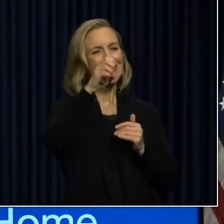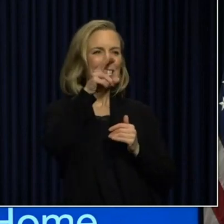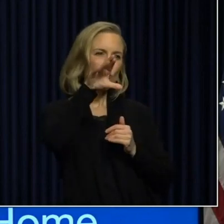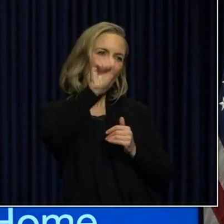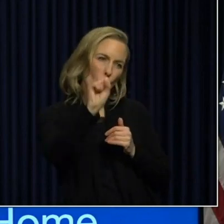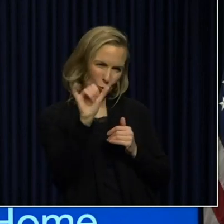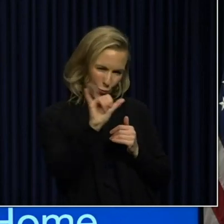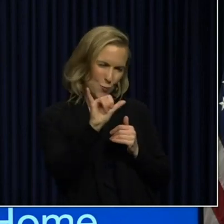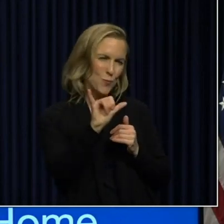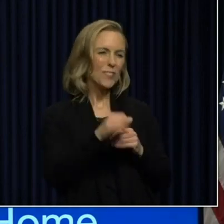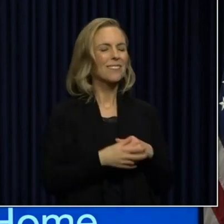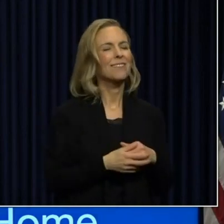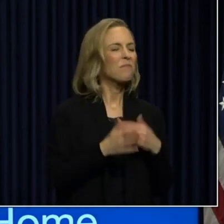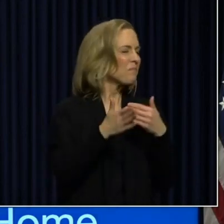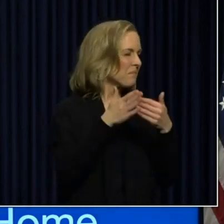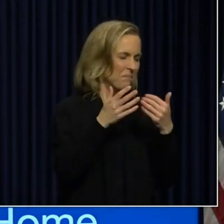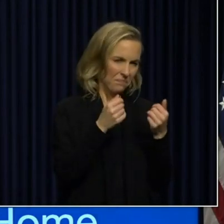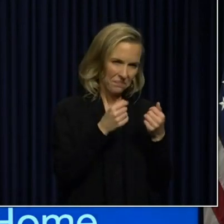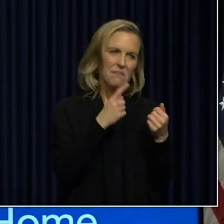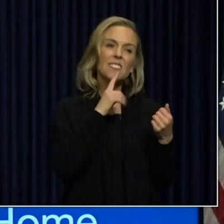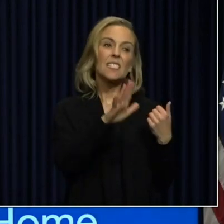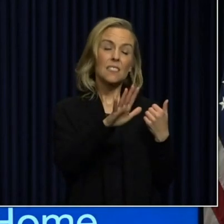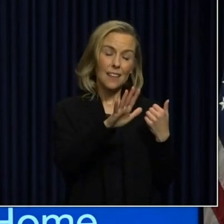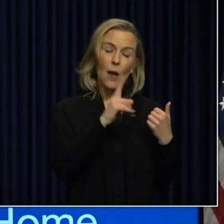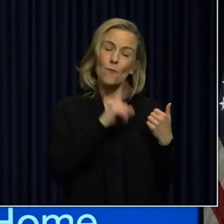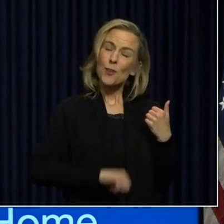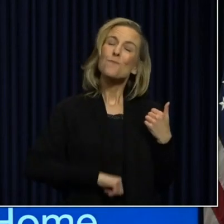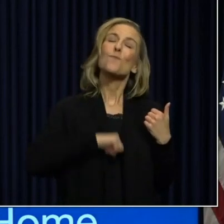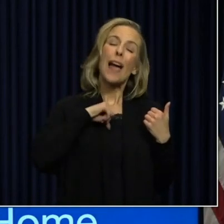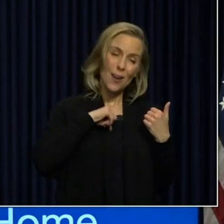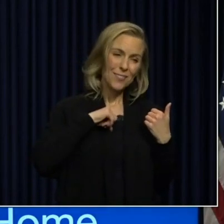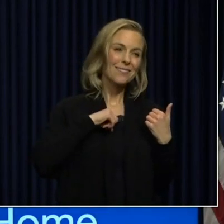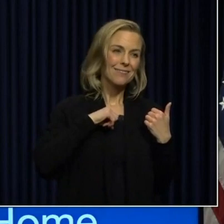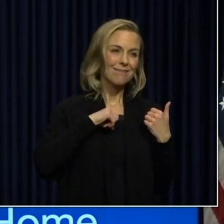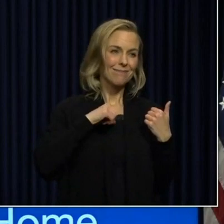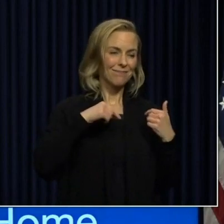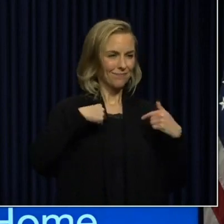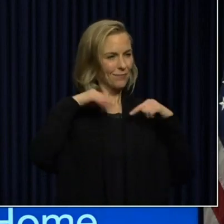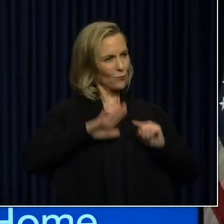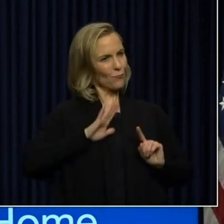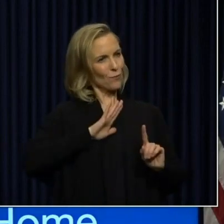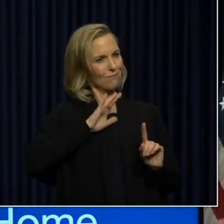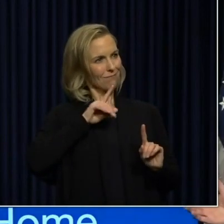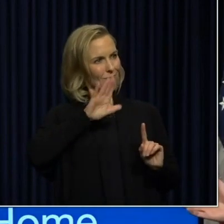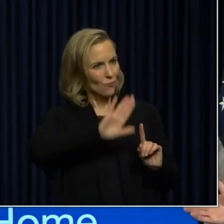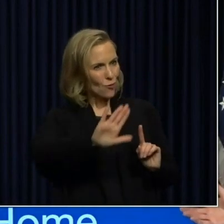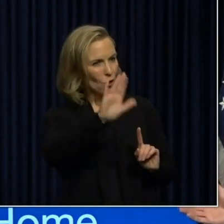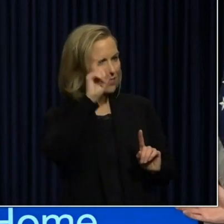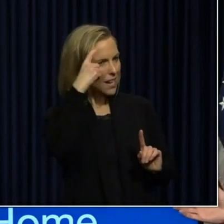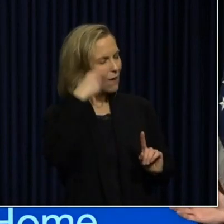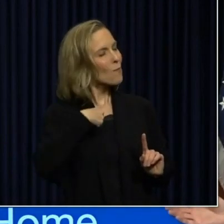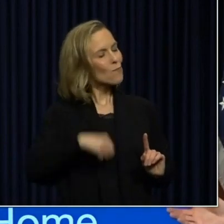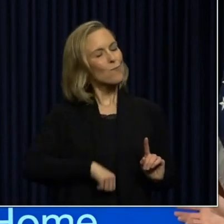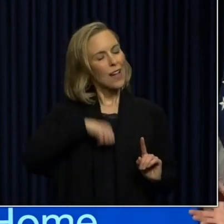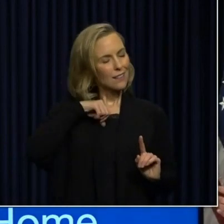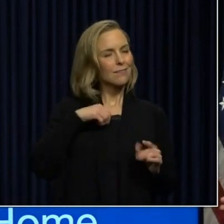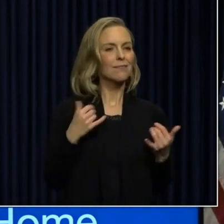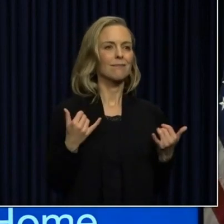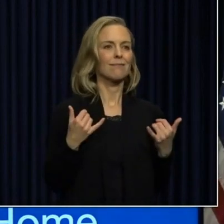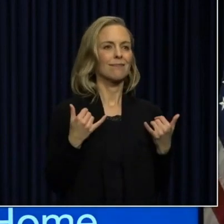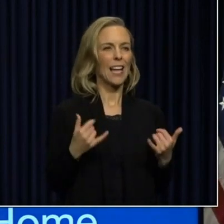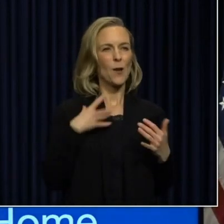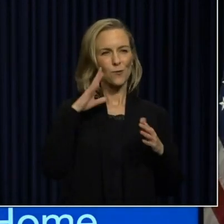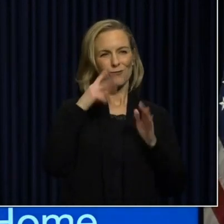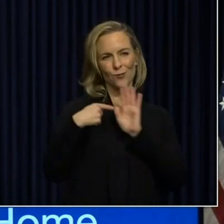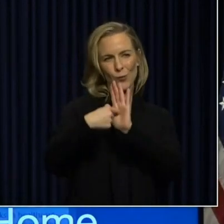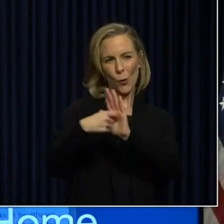out there. And I say it a lot, but I'm really proud to be your governor. So let's look at a little bit of our